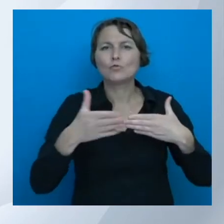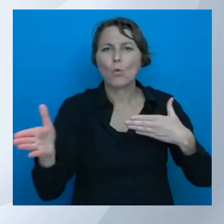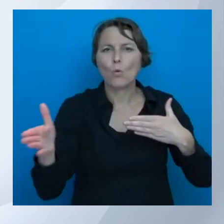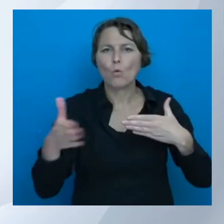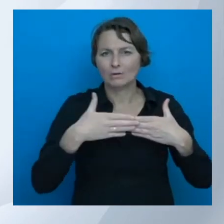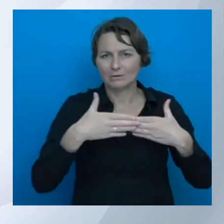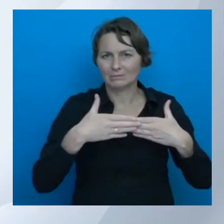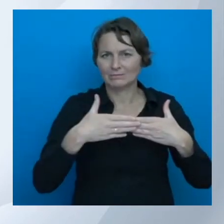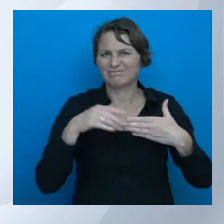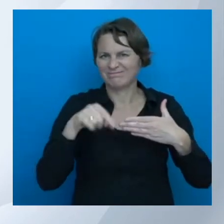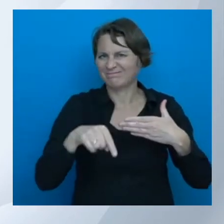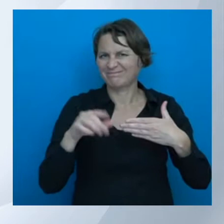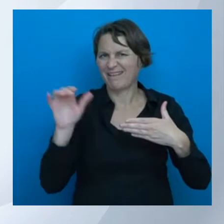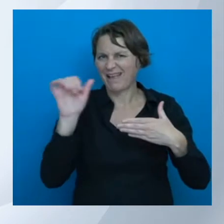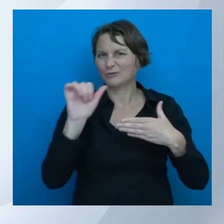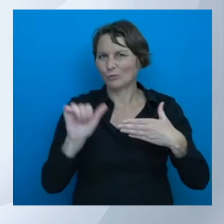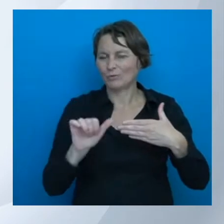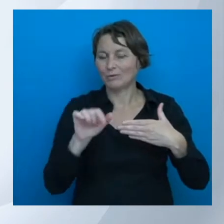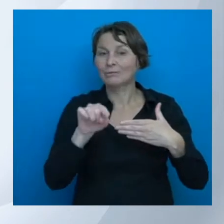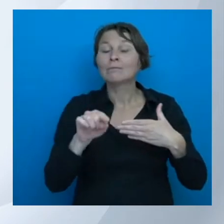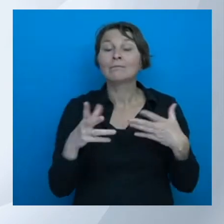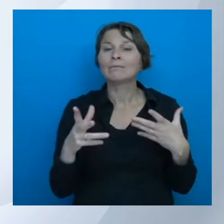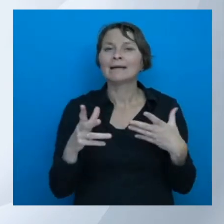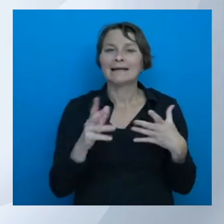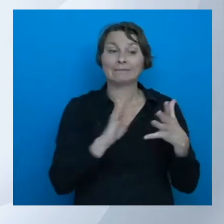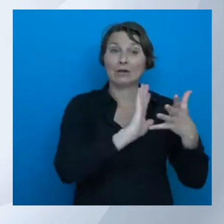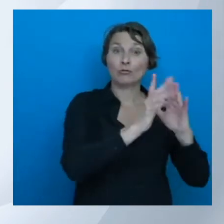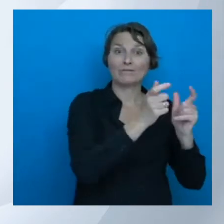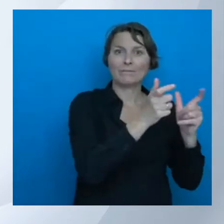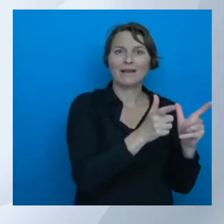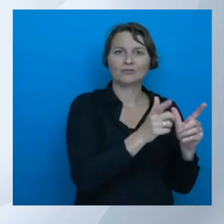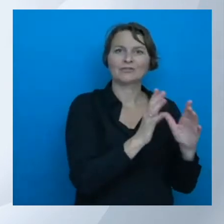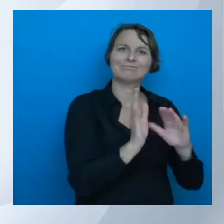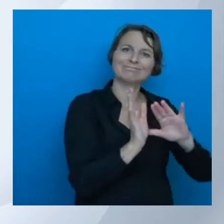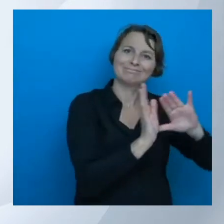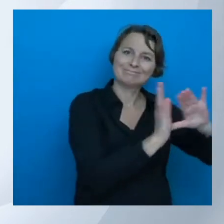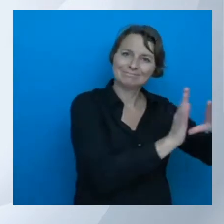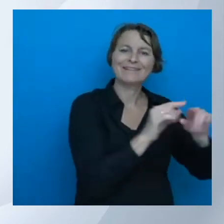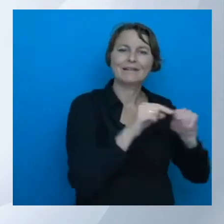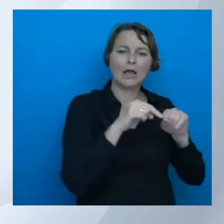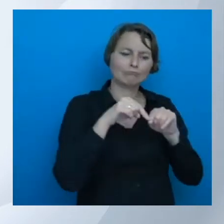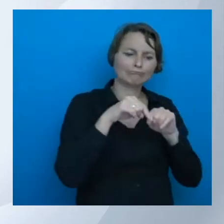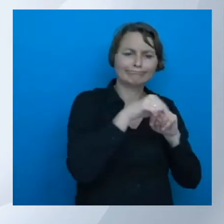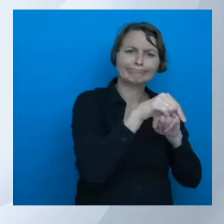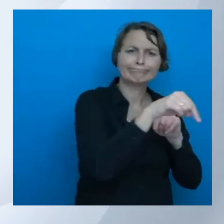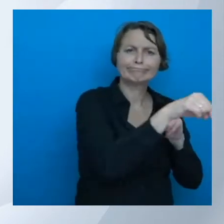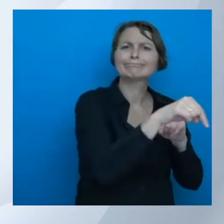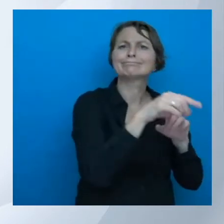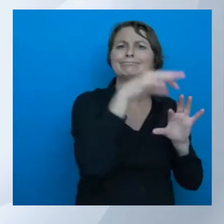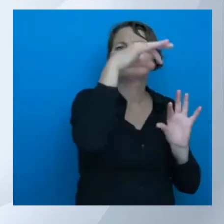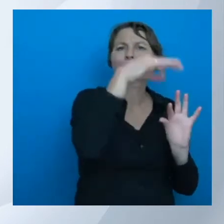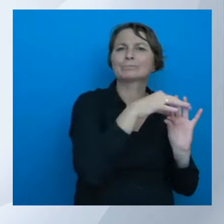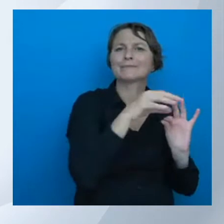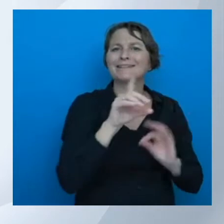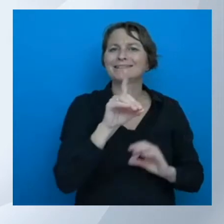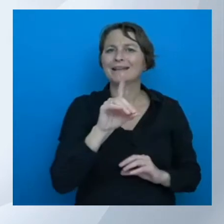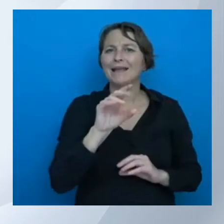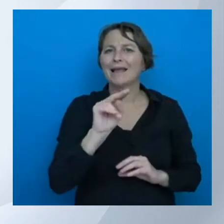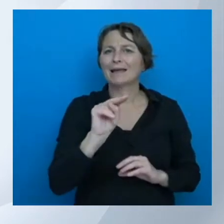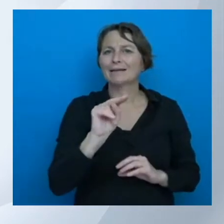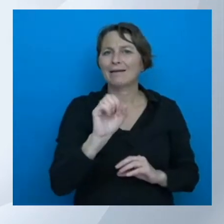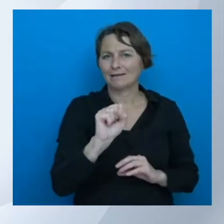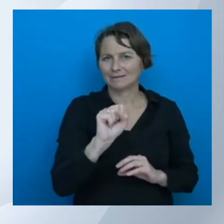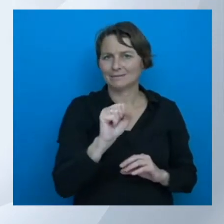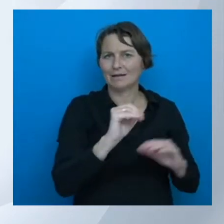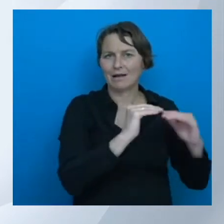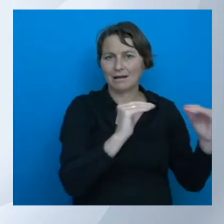unlike Traffic Manager, where it's doing all of its routing at a DNS level, this is a service that lives on,